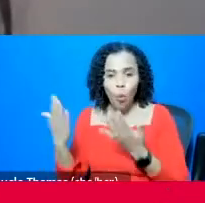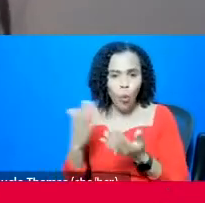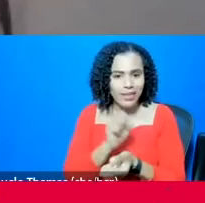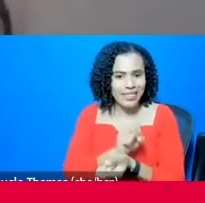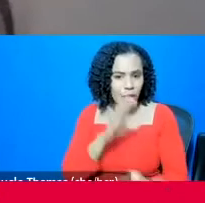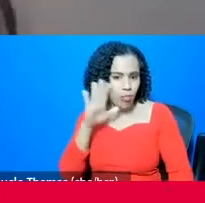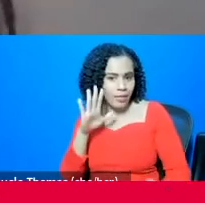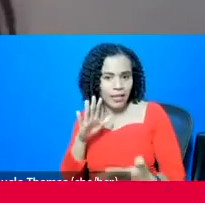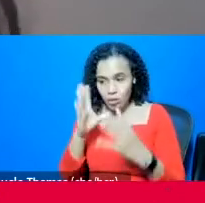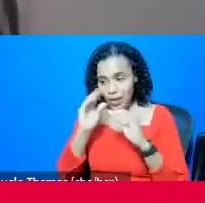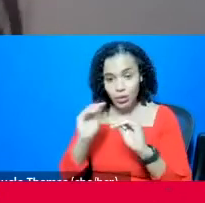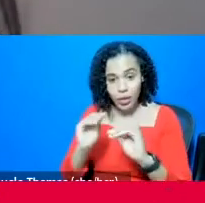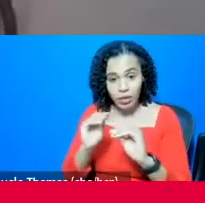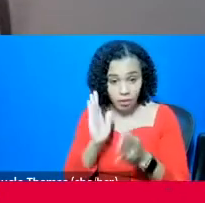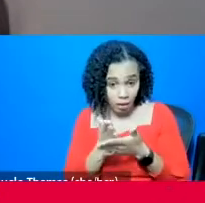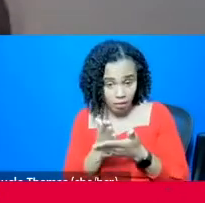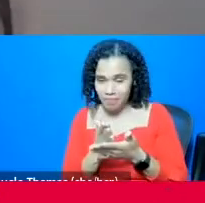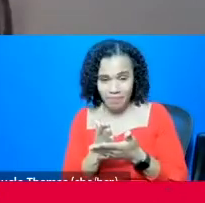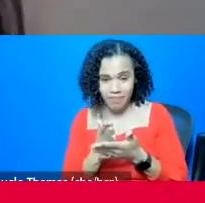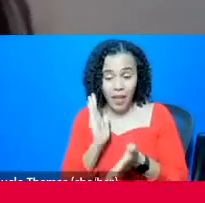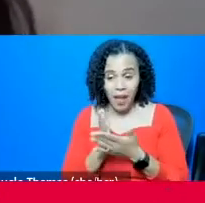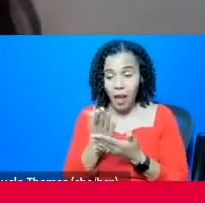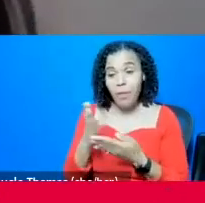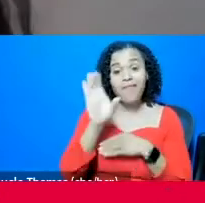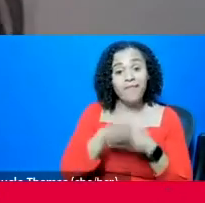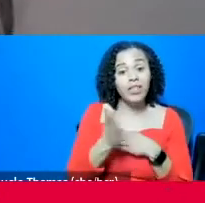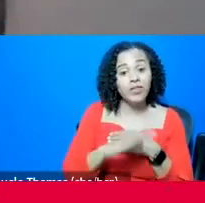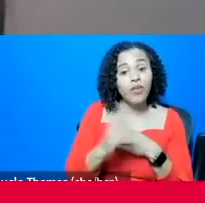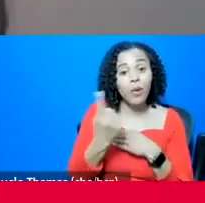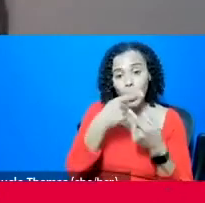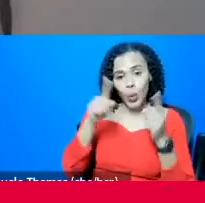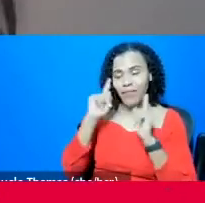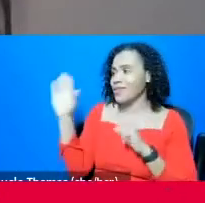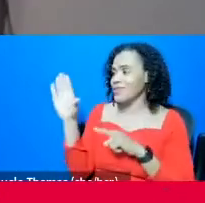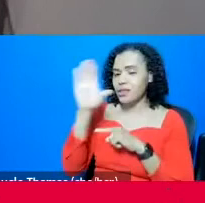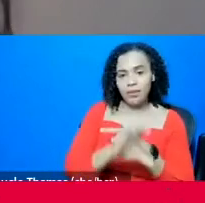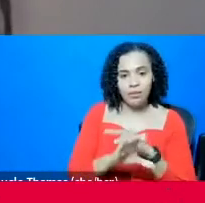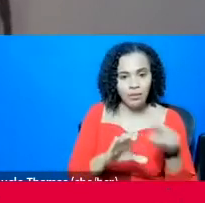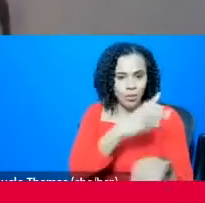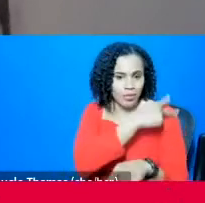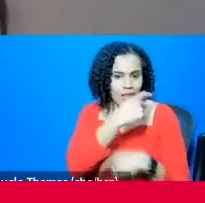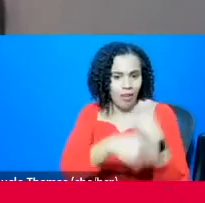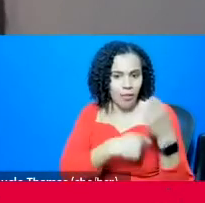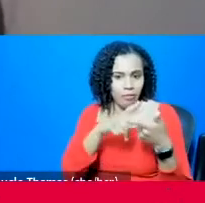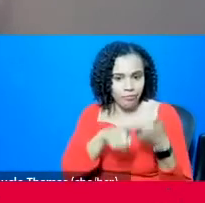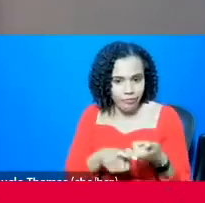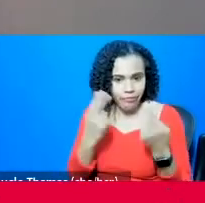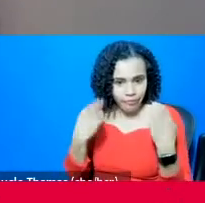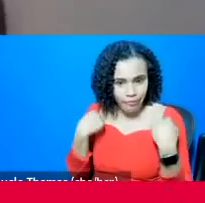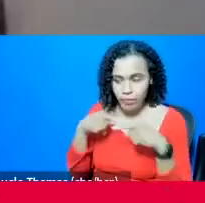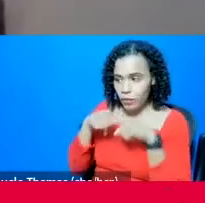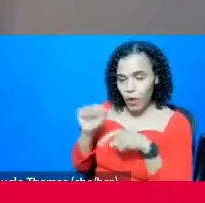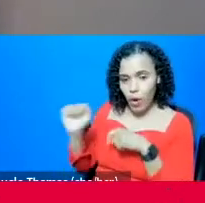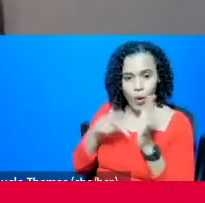education, because in essence they are funded by the university, the staff are funded by the university, so there is a certain level of